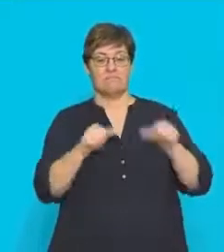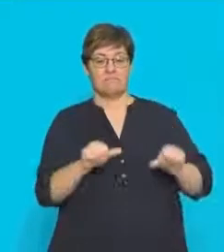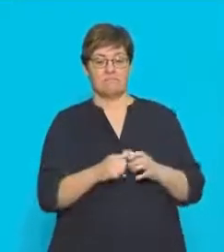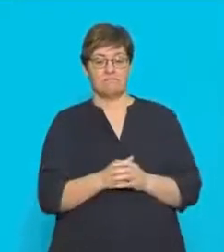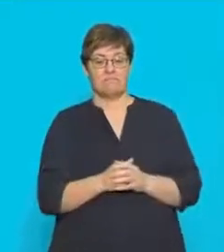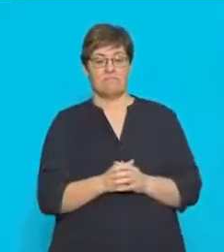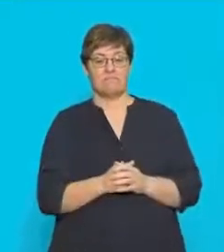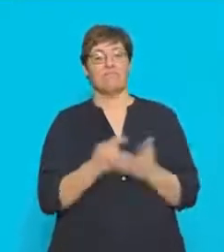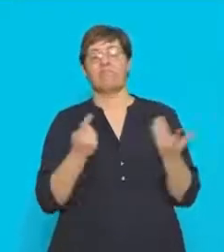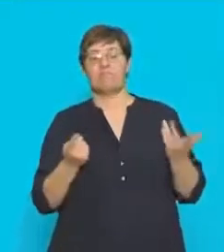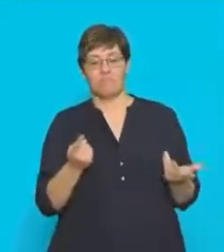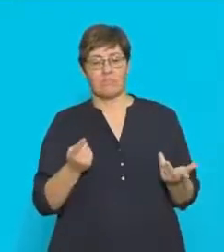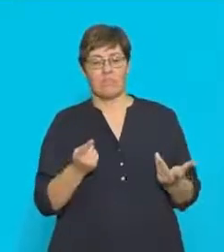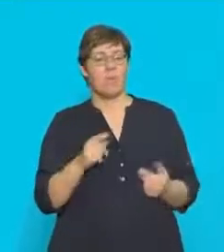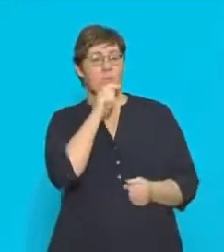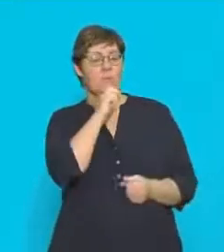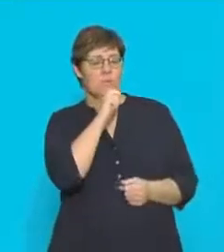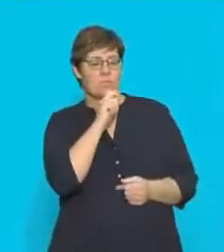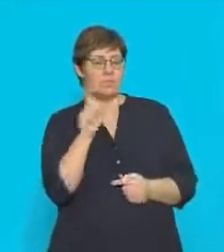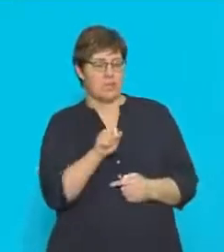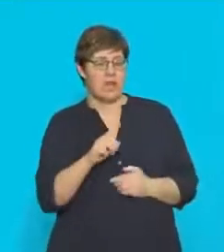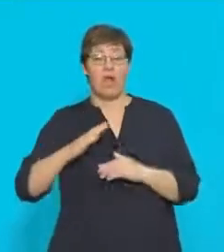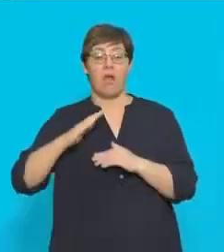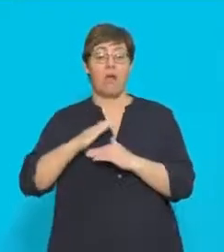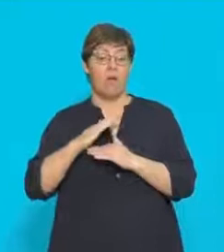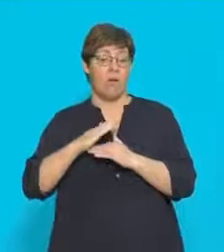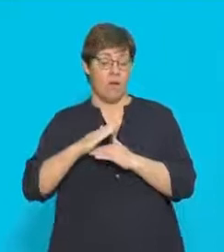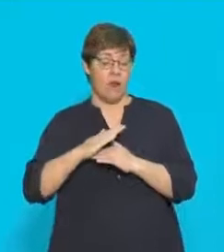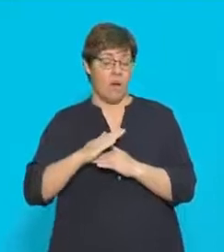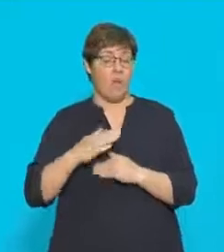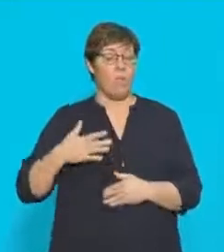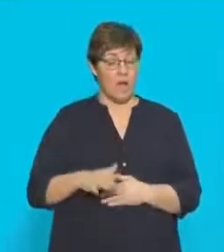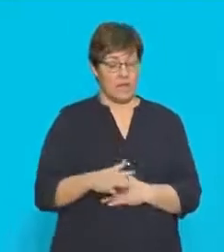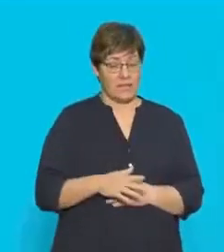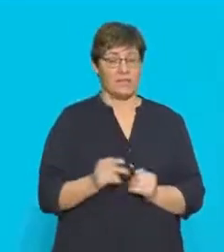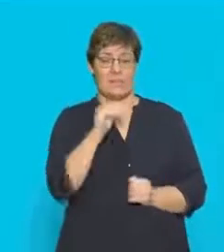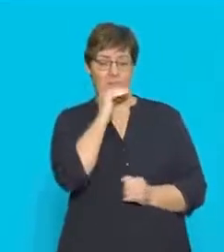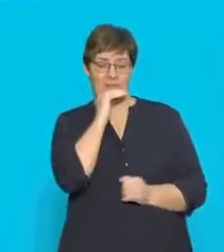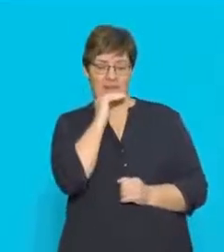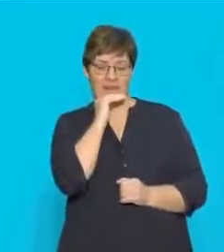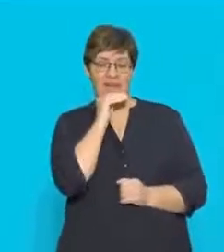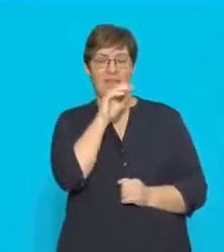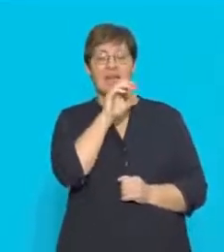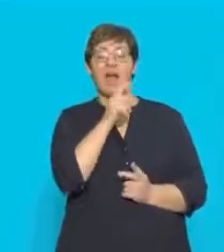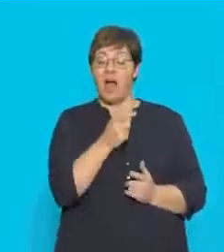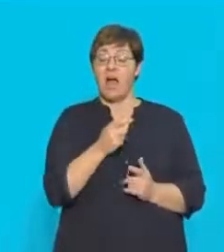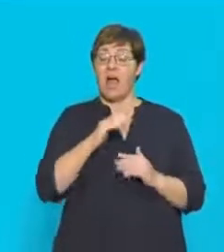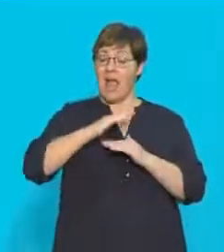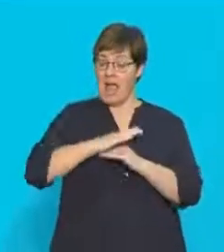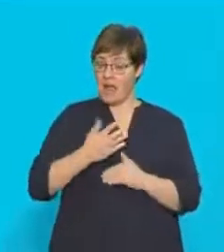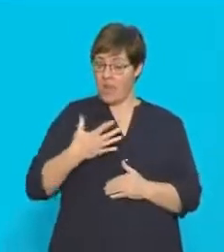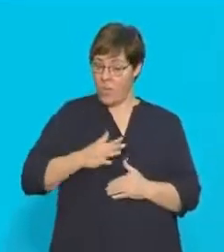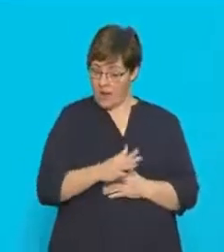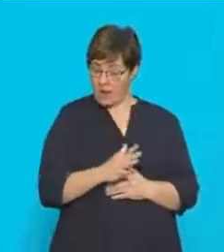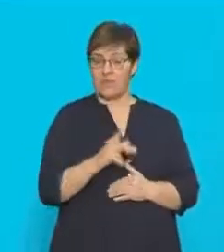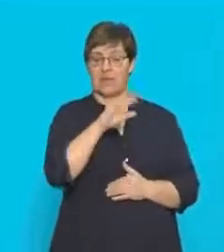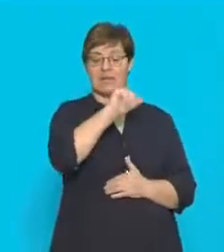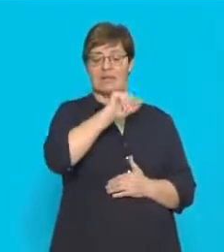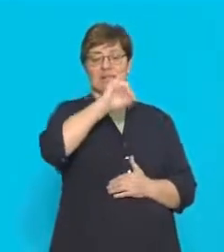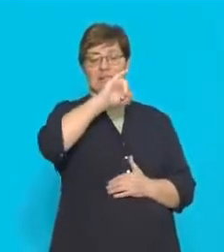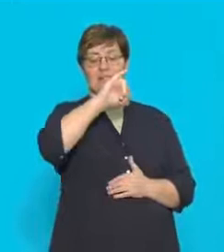Next question, which version of the sine rule we're using? Again, what are we finding? We're finding angle R. Because we're finding